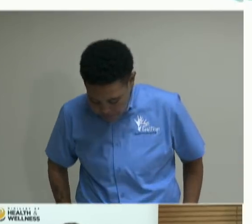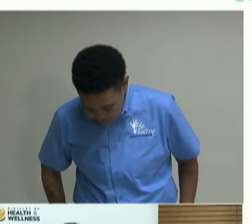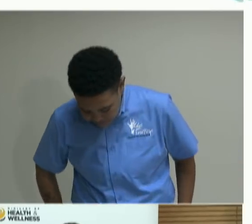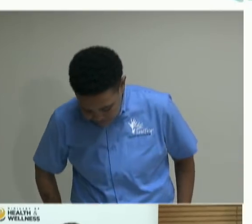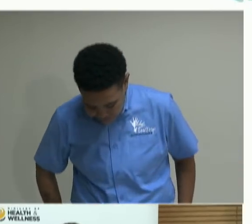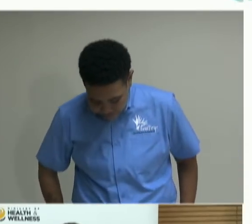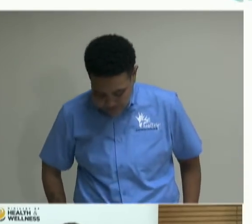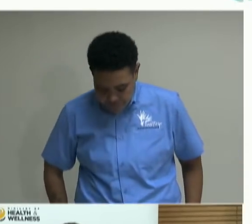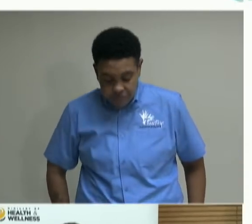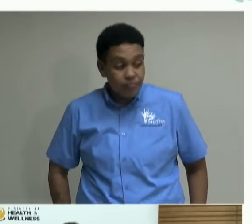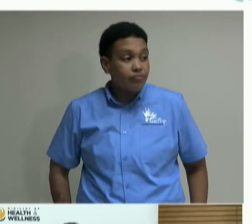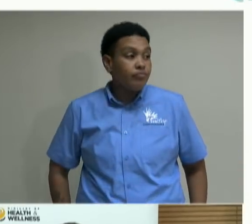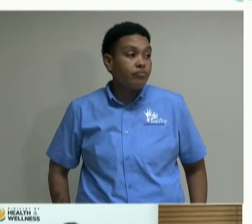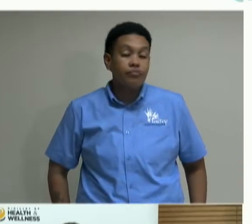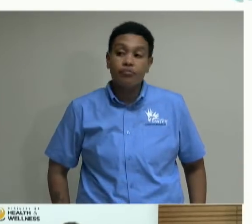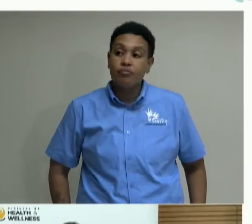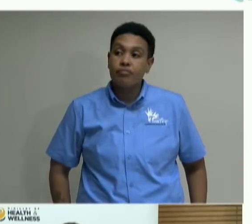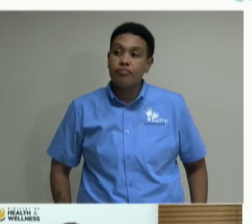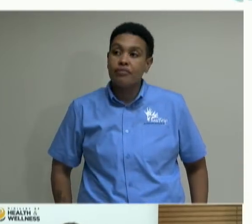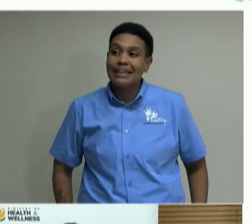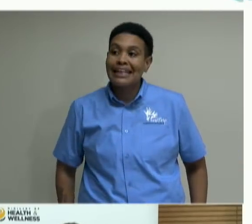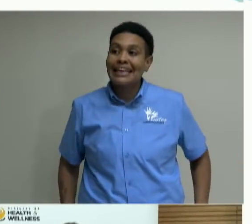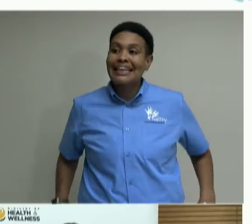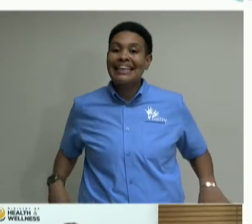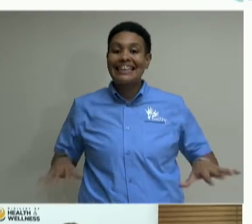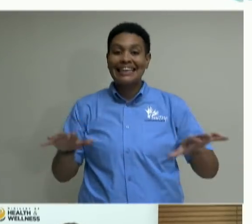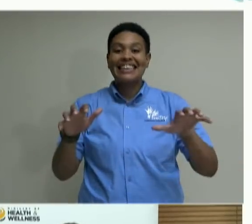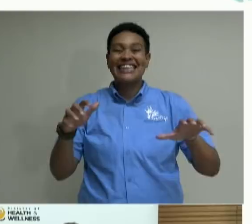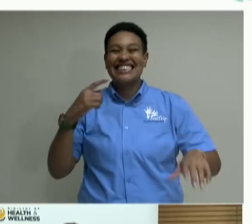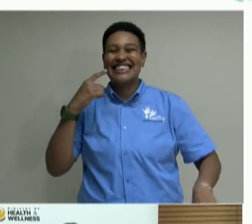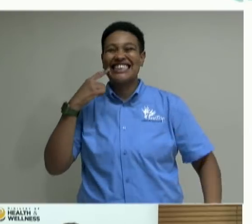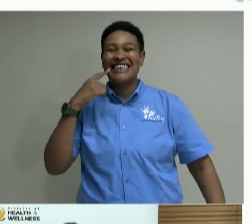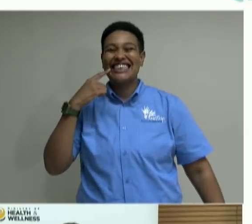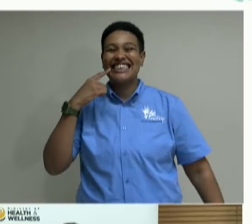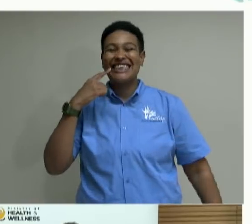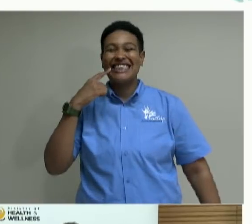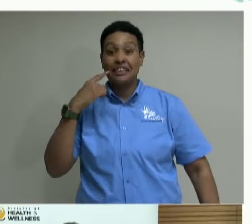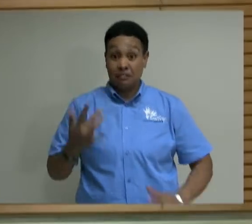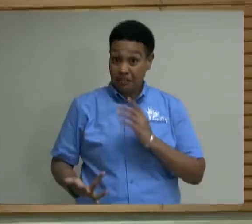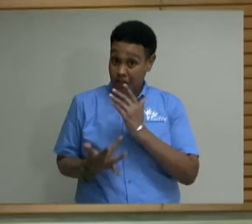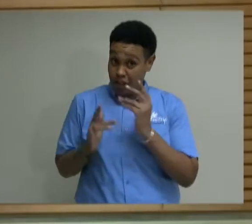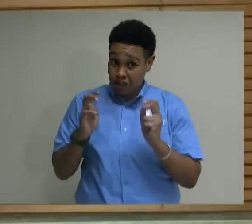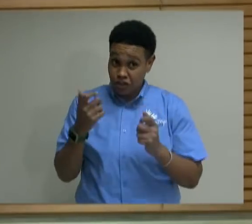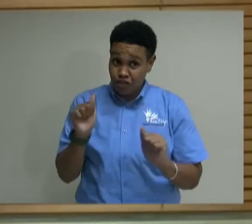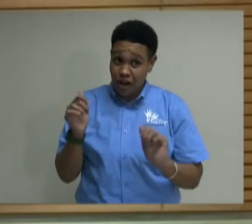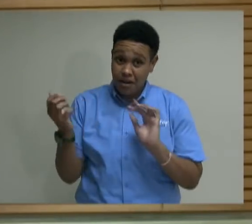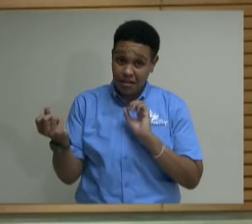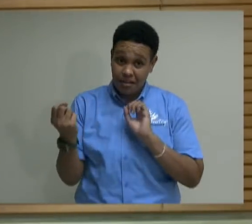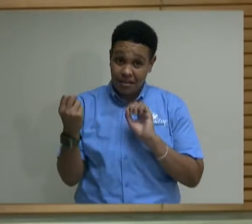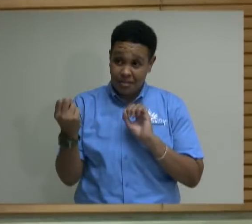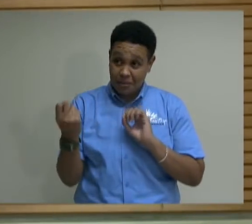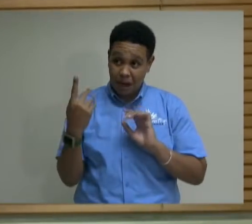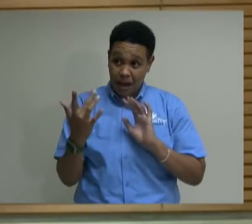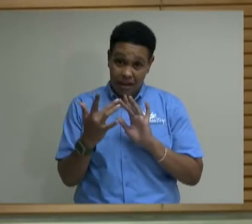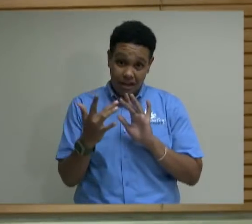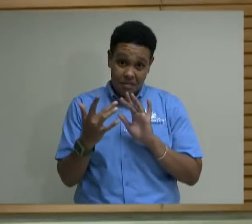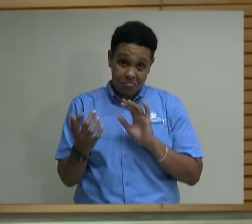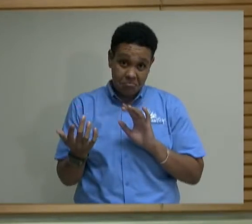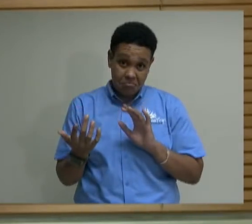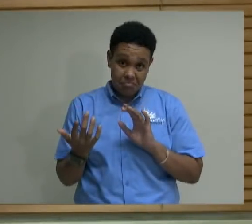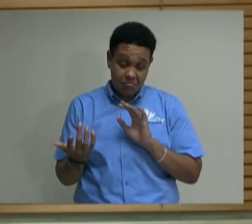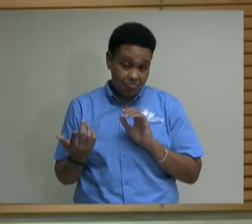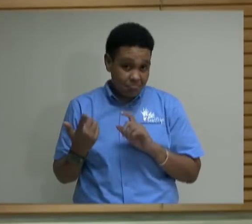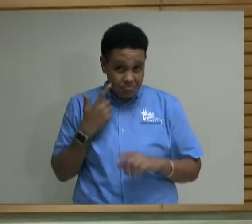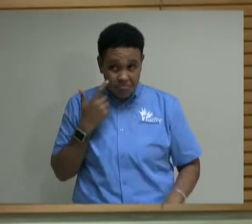Okay, I think we're having a little technical issue there. Can you try to get him back for me, please?